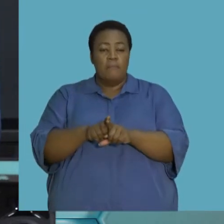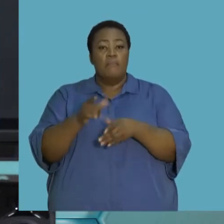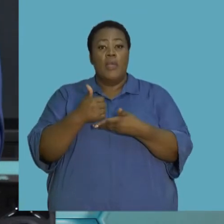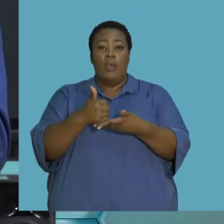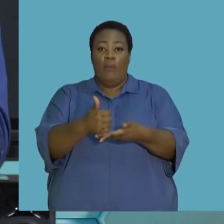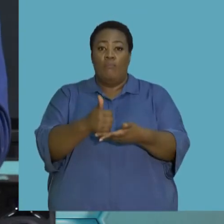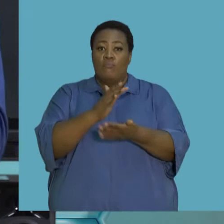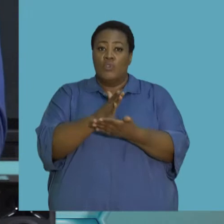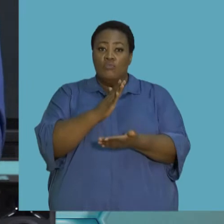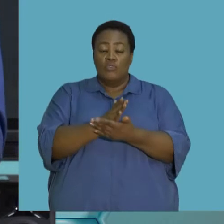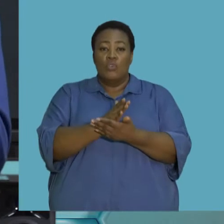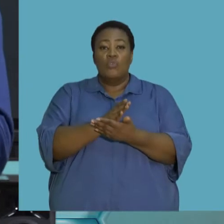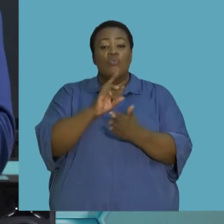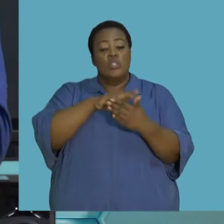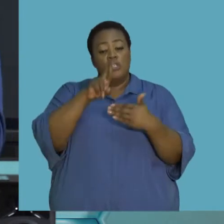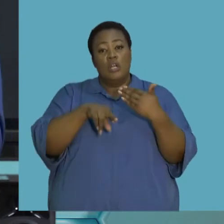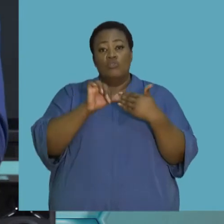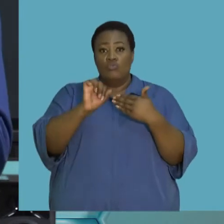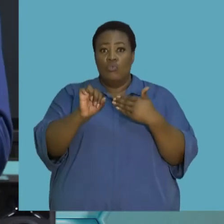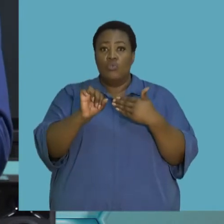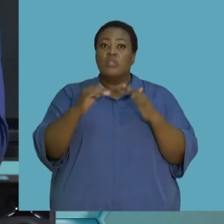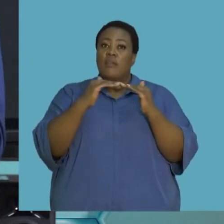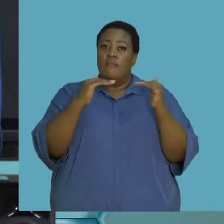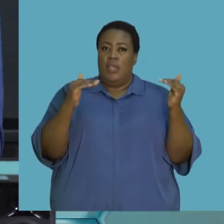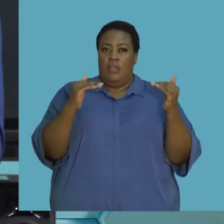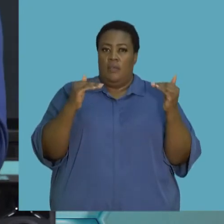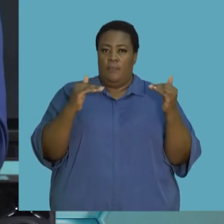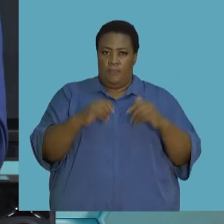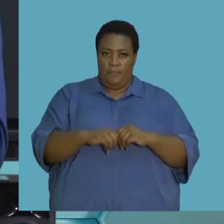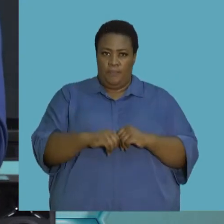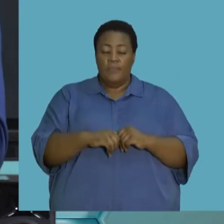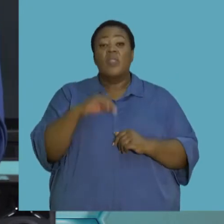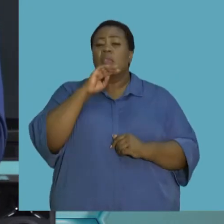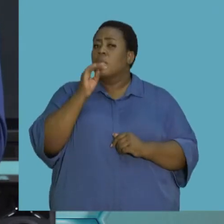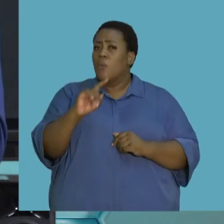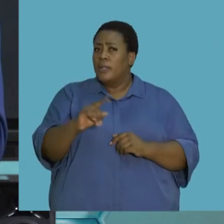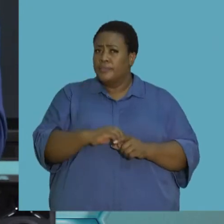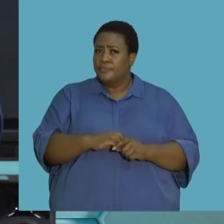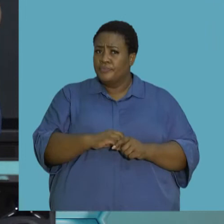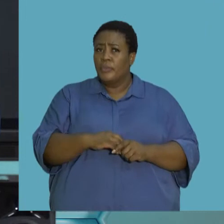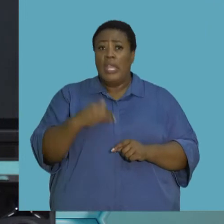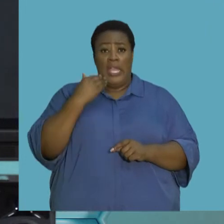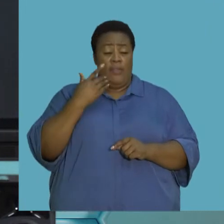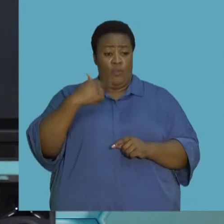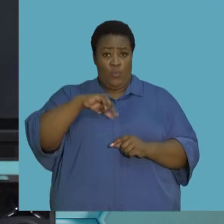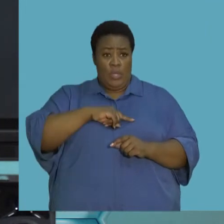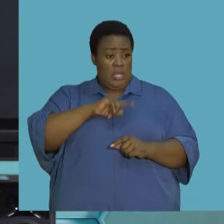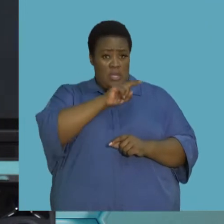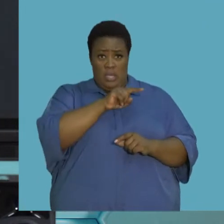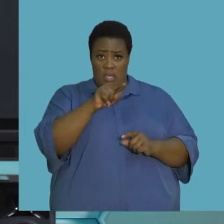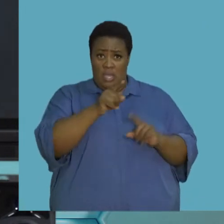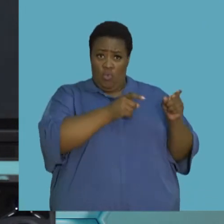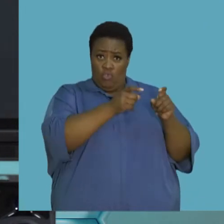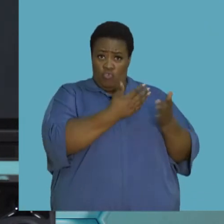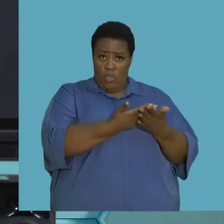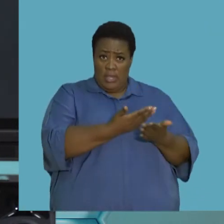that your results are fair and they're reliable. So what does that mean? It means that if we can control our